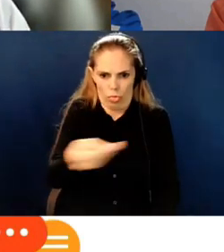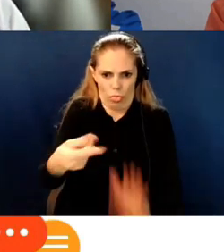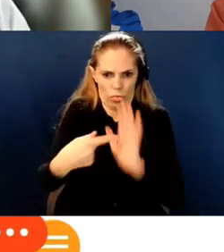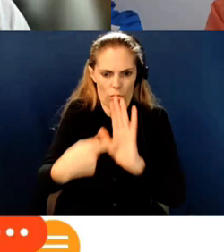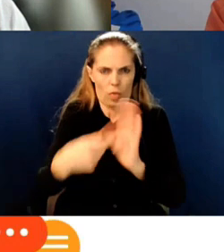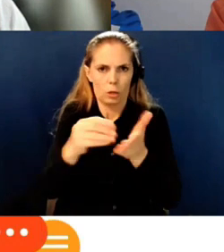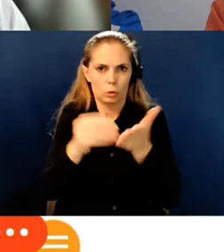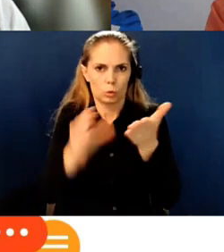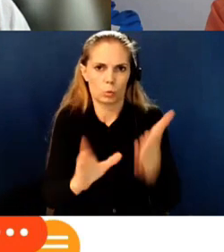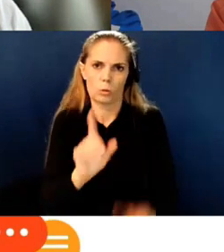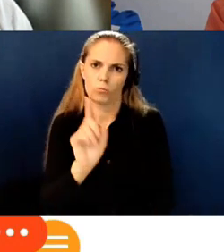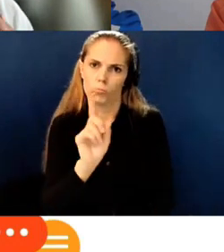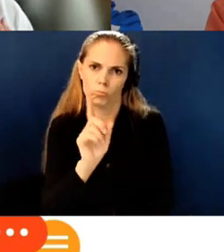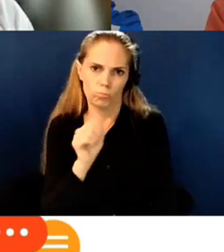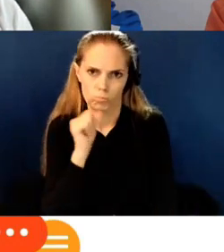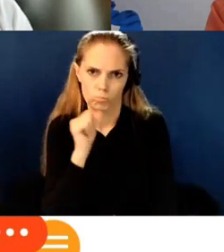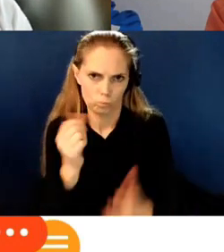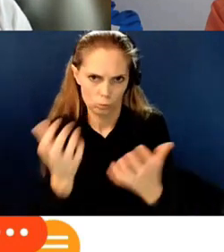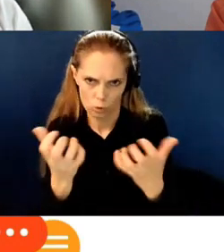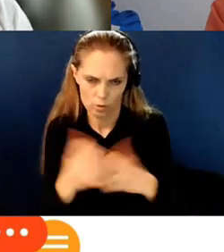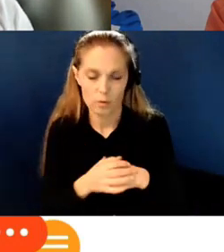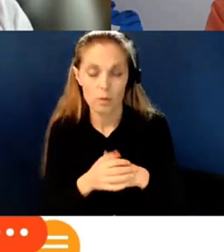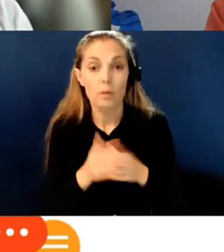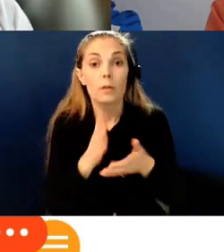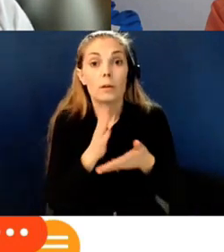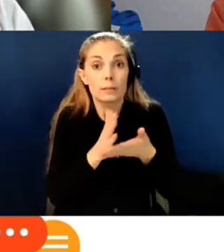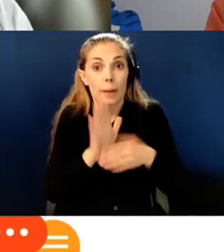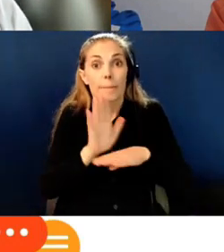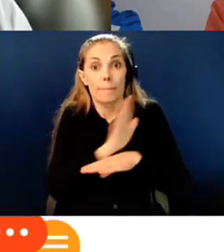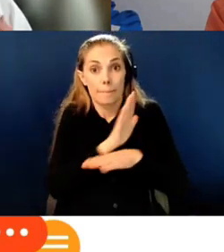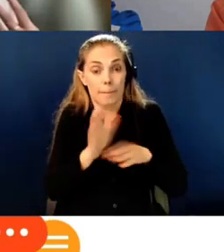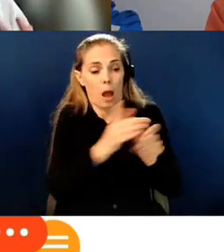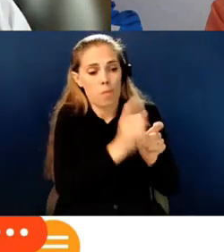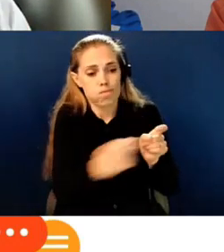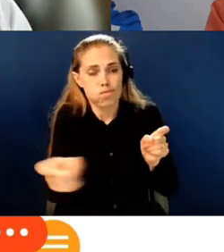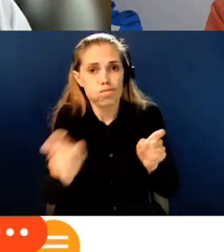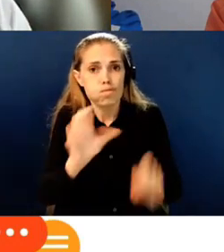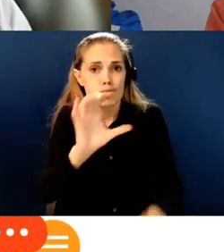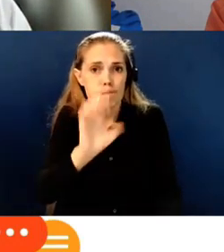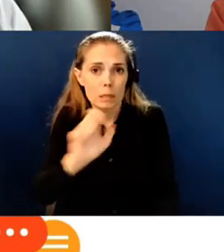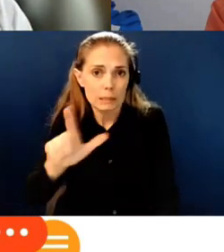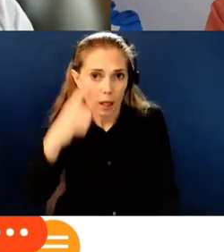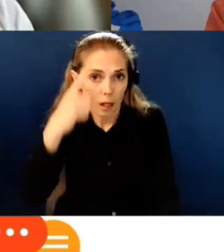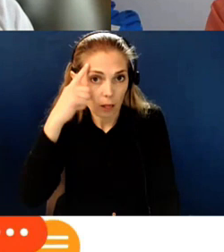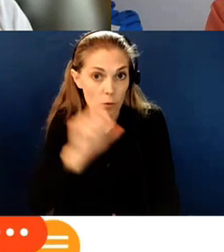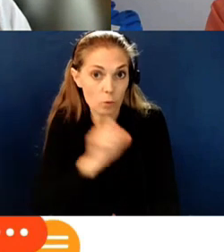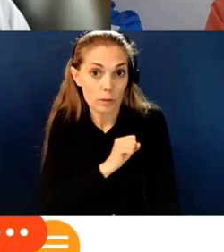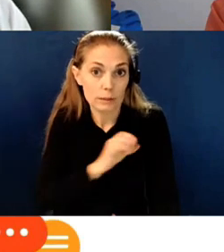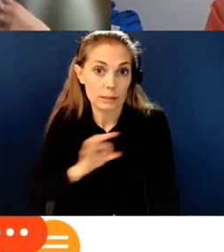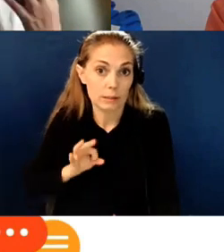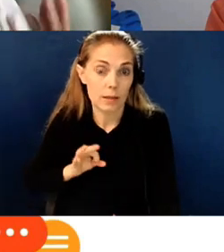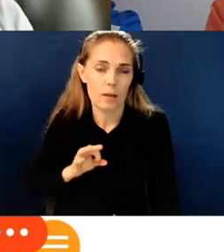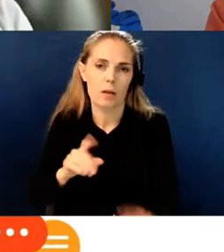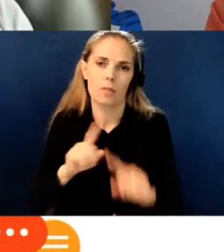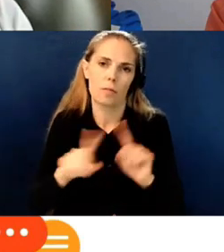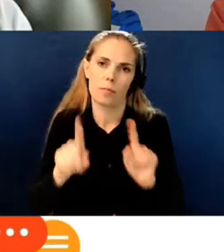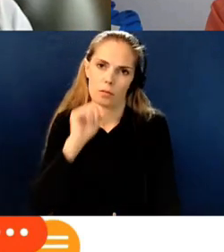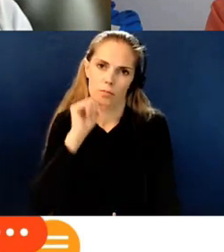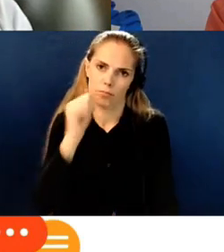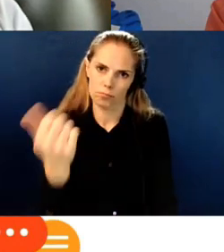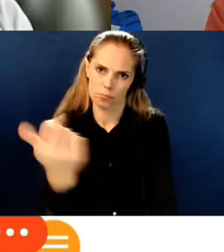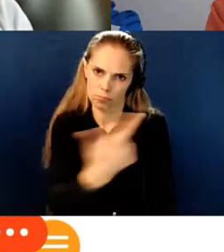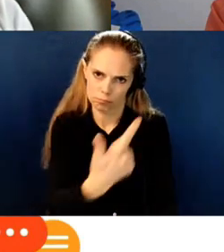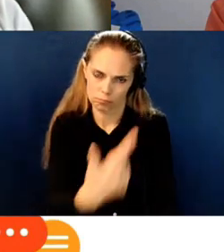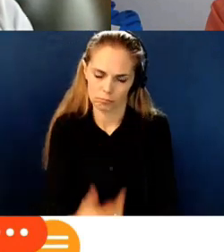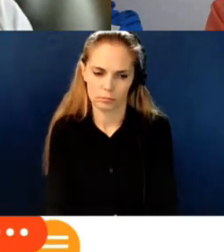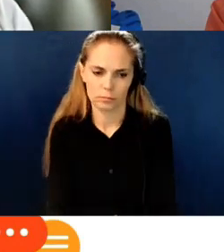organizational numbers to staff, but not everyone is in that boat. Some of us are still using our personal mobile devices, still connect